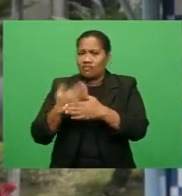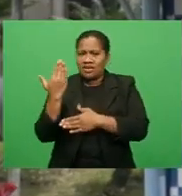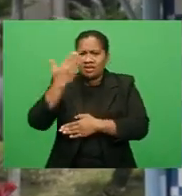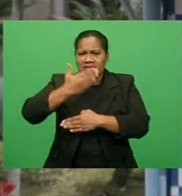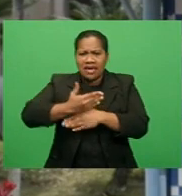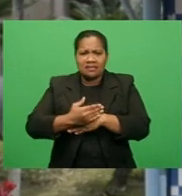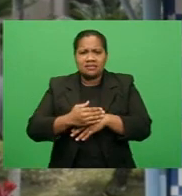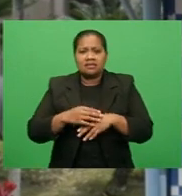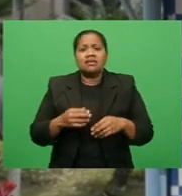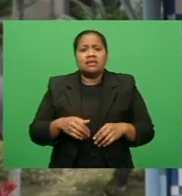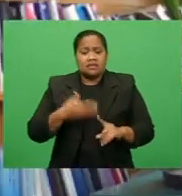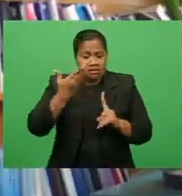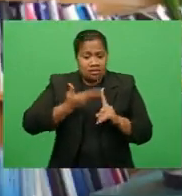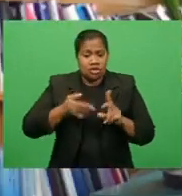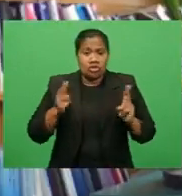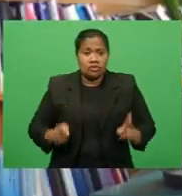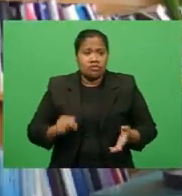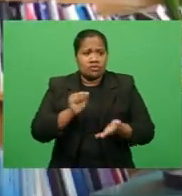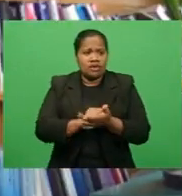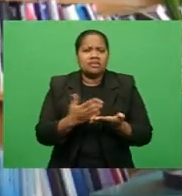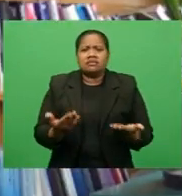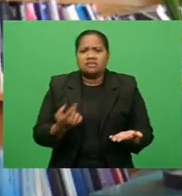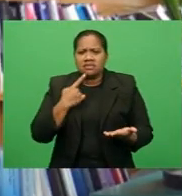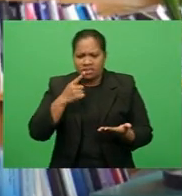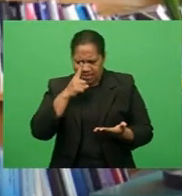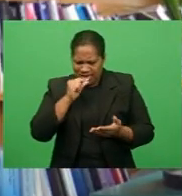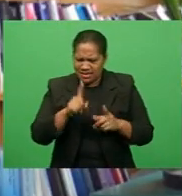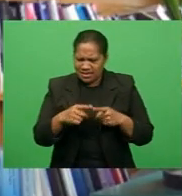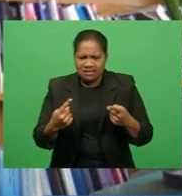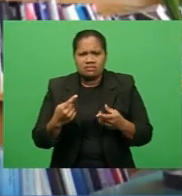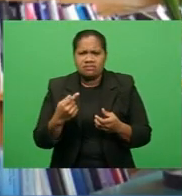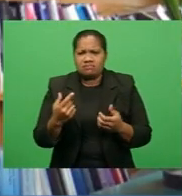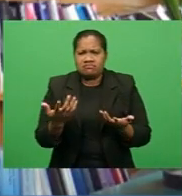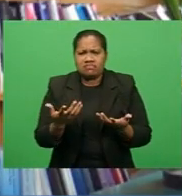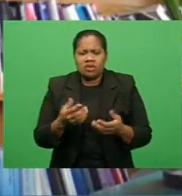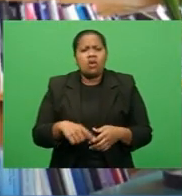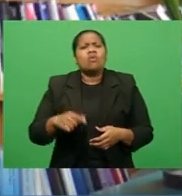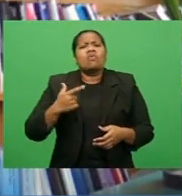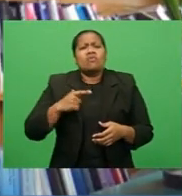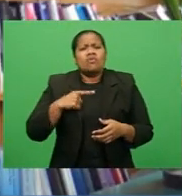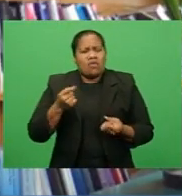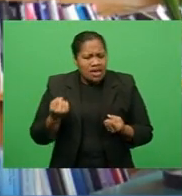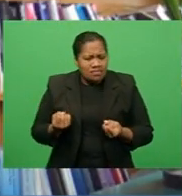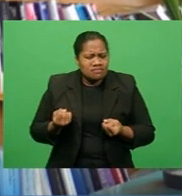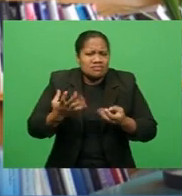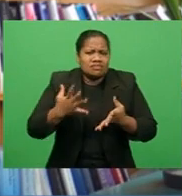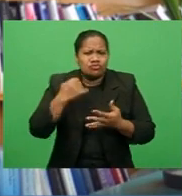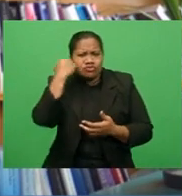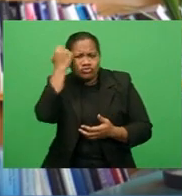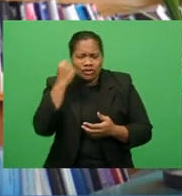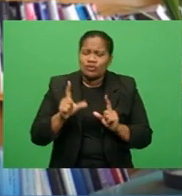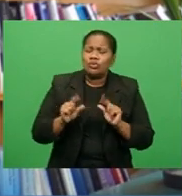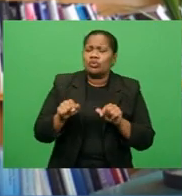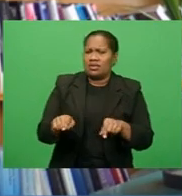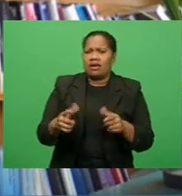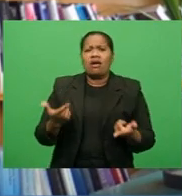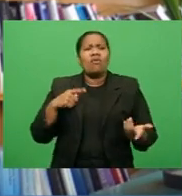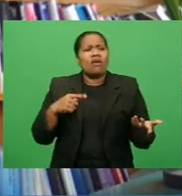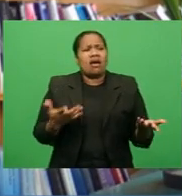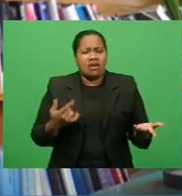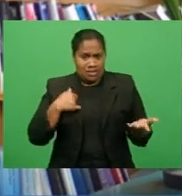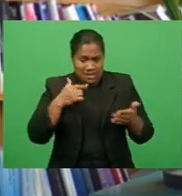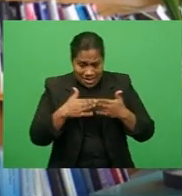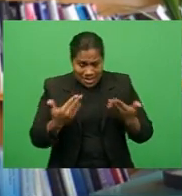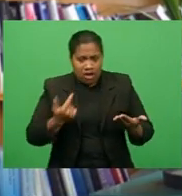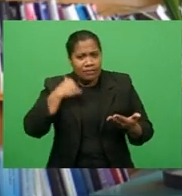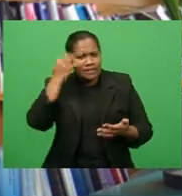handled better. Why would you amplify that level of anxiety and distress by doing this? Now I'm just